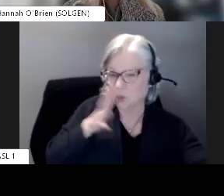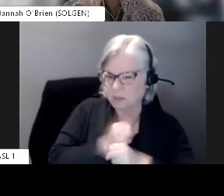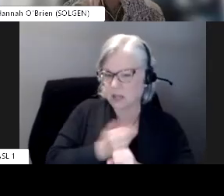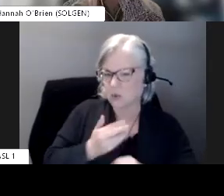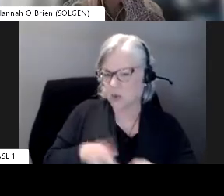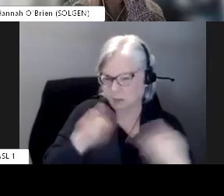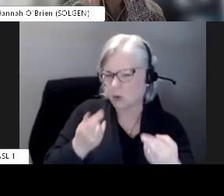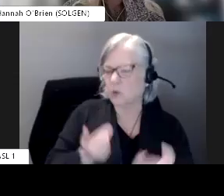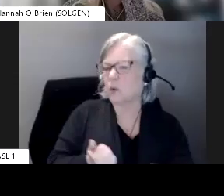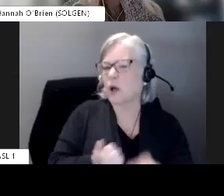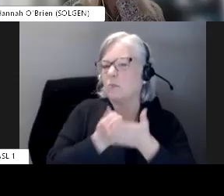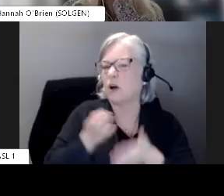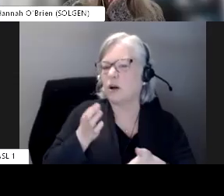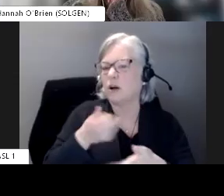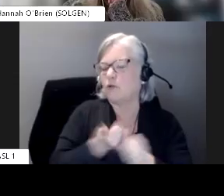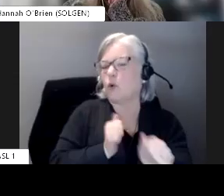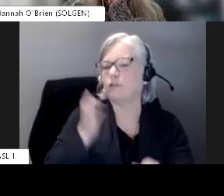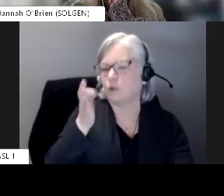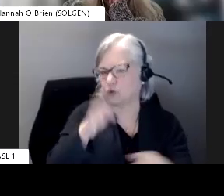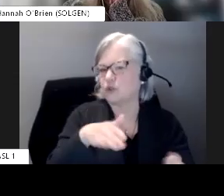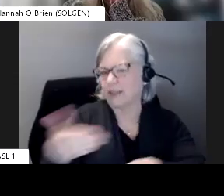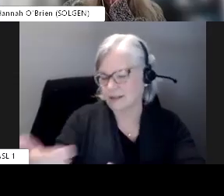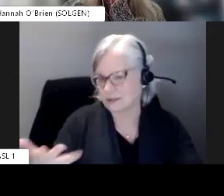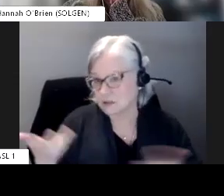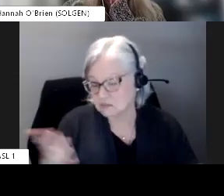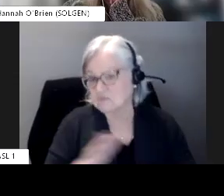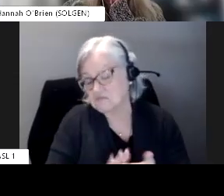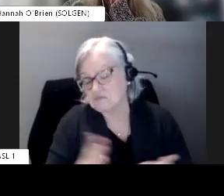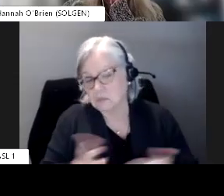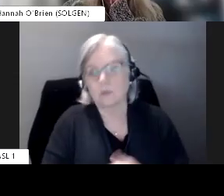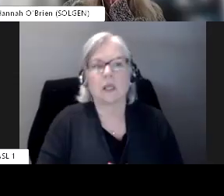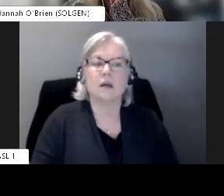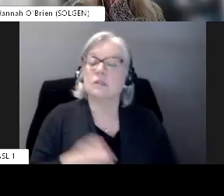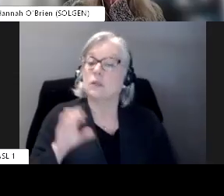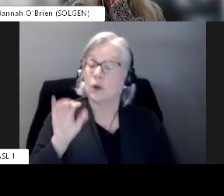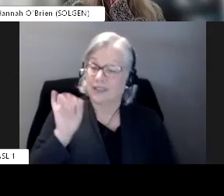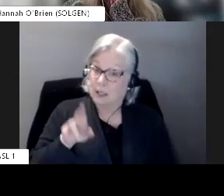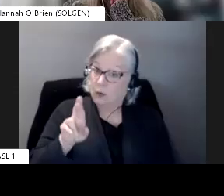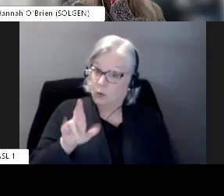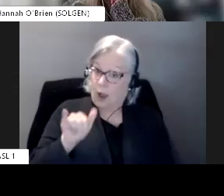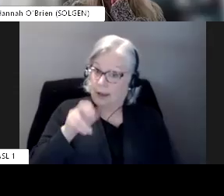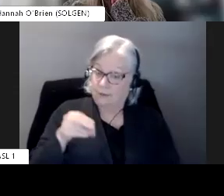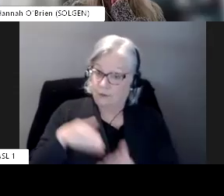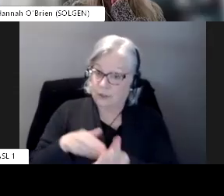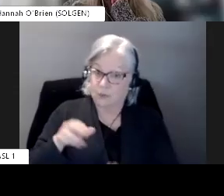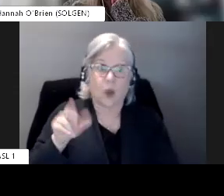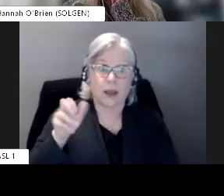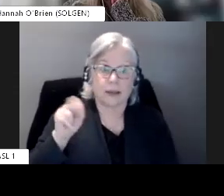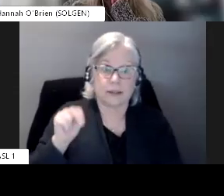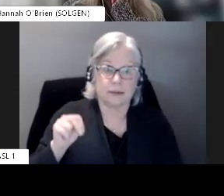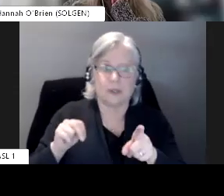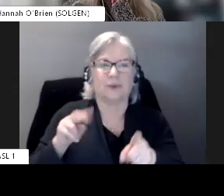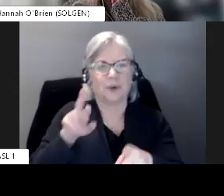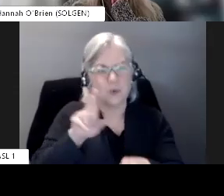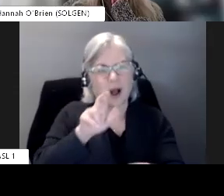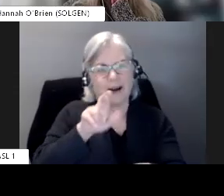Mr. and Mrs. Ryan is actually an example of both a mandatory and a discretionary inquest, and I'll explain that